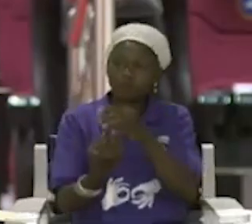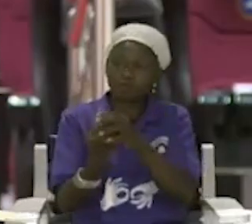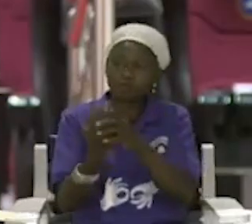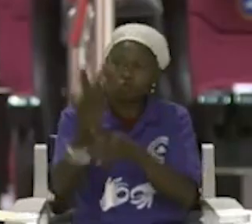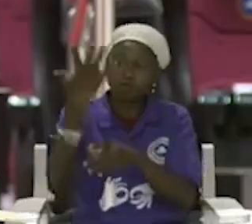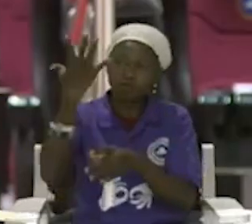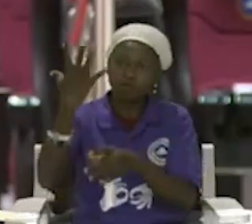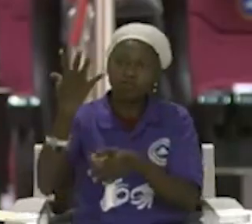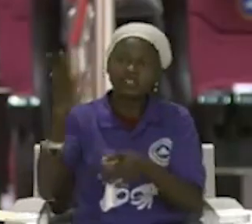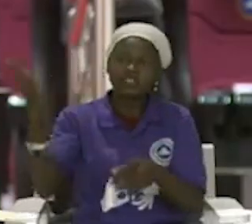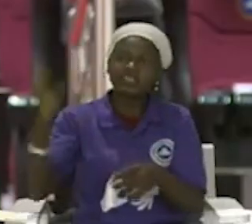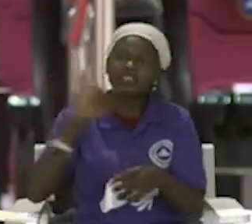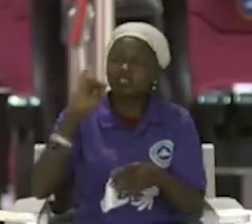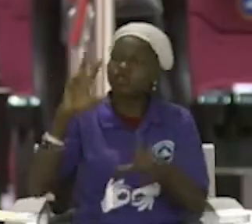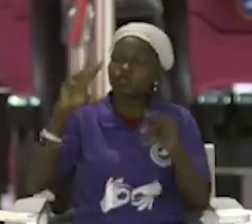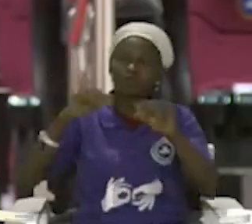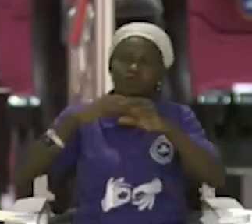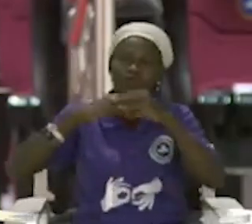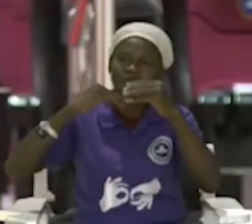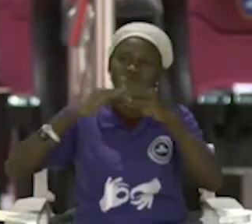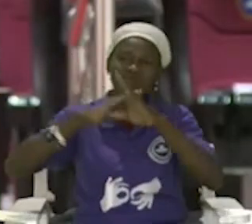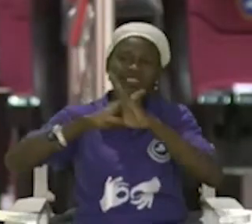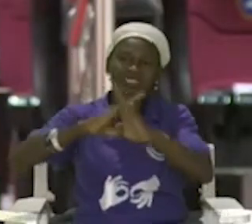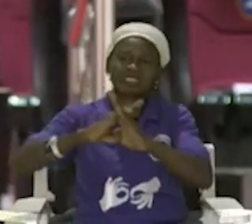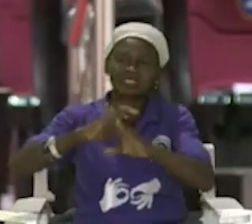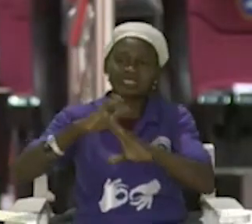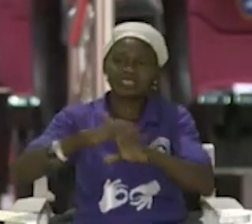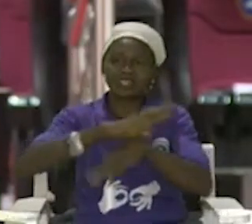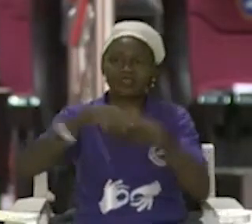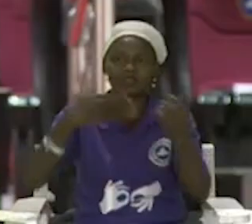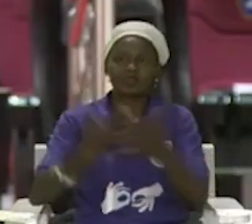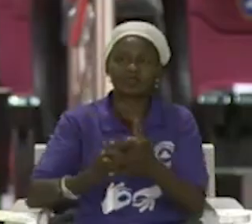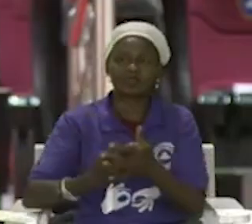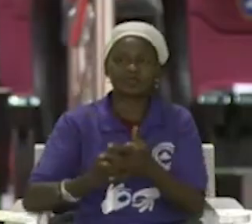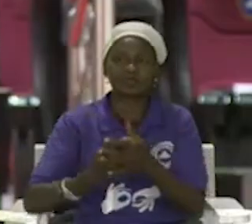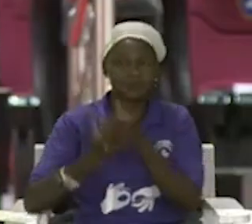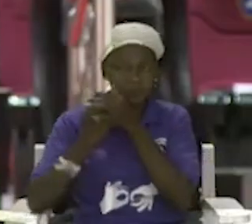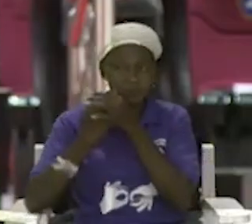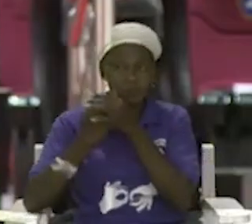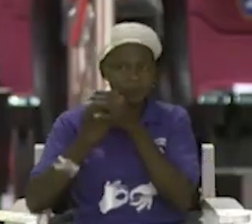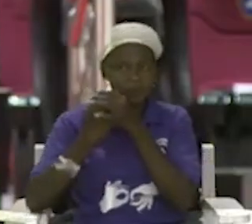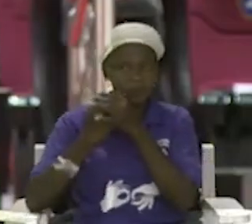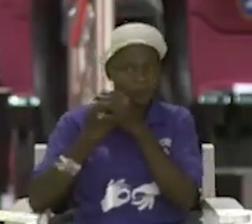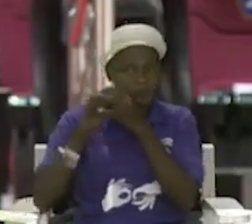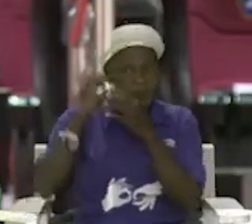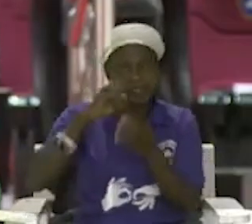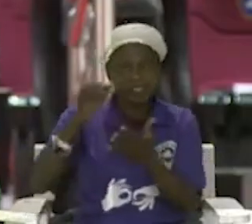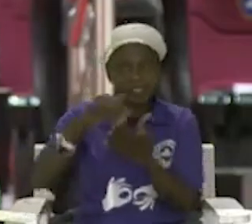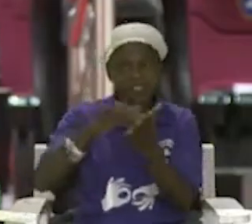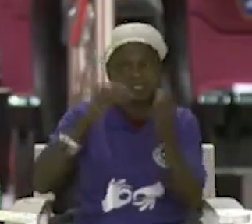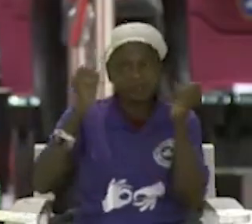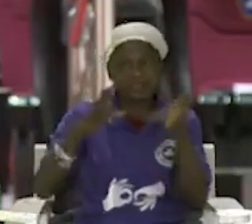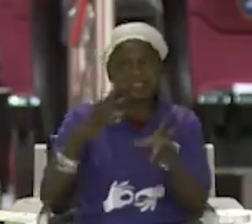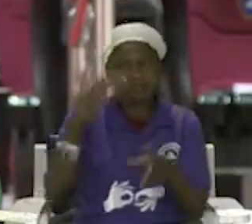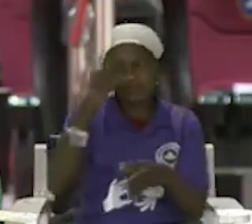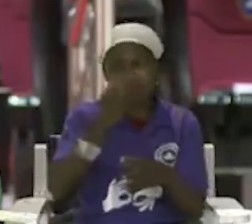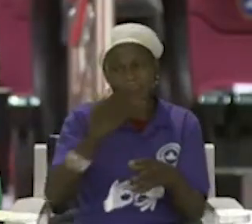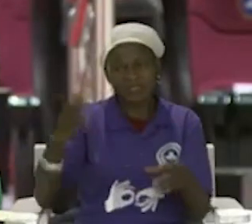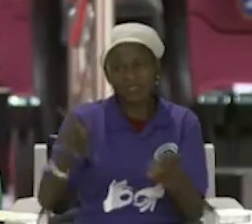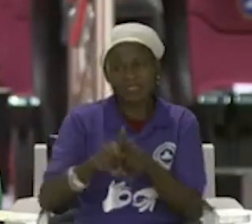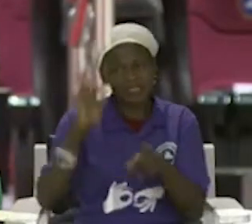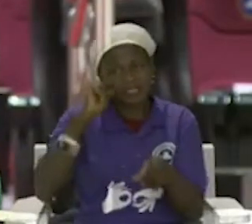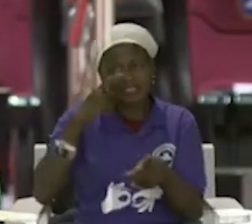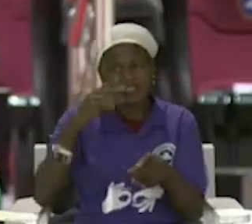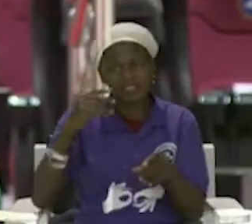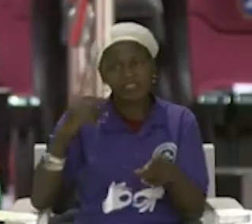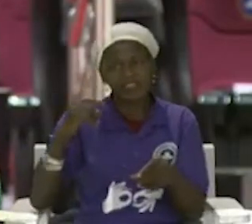is no hindrance at all. He said a lot of beautiful things. Like I said, we